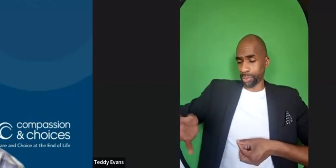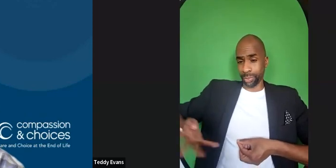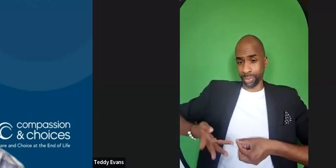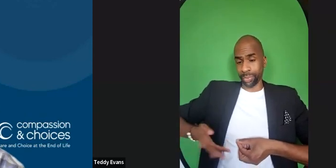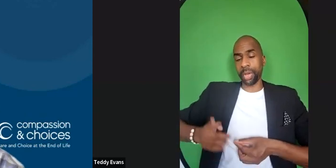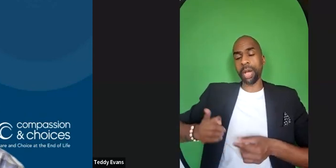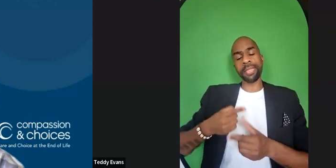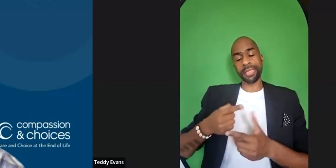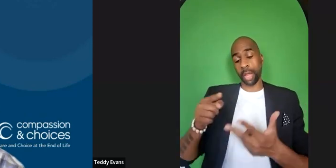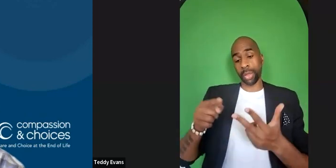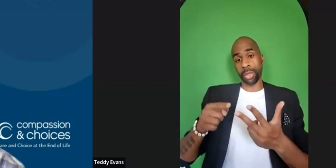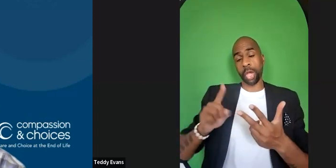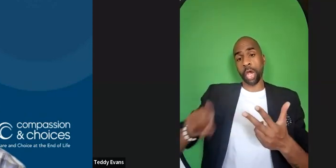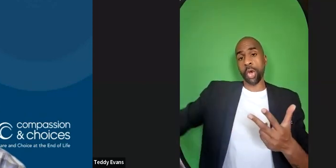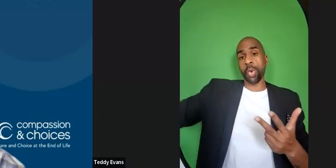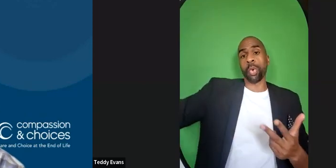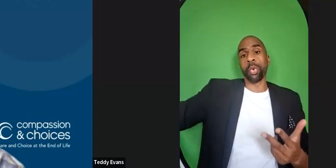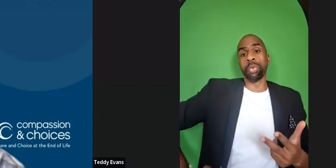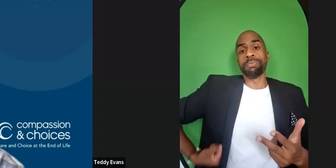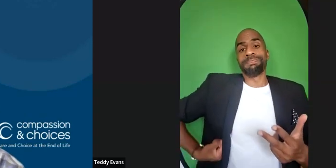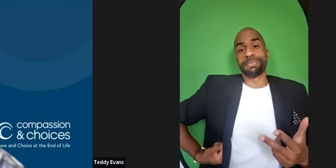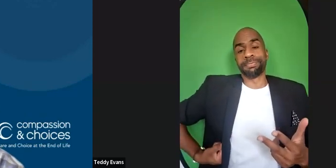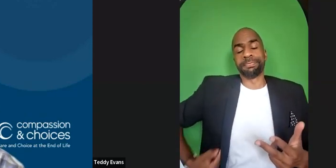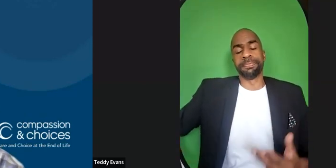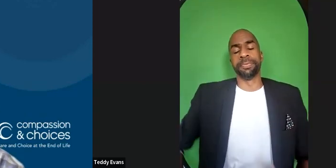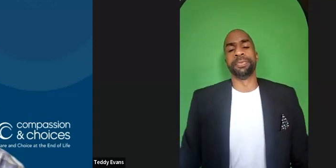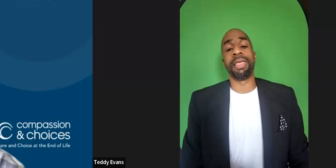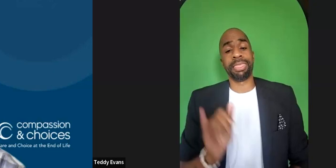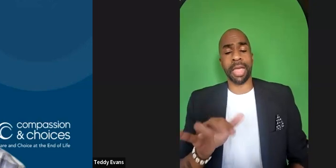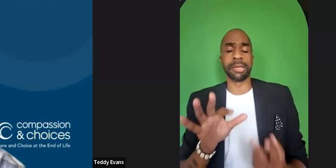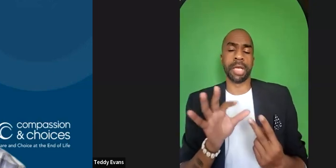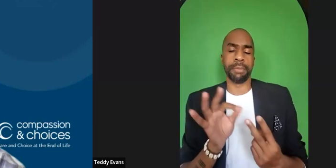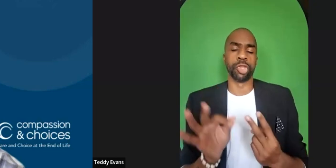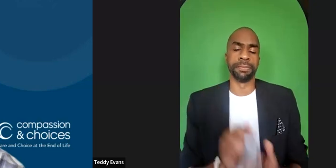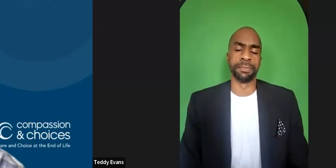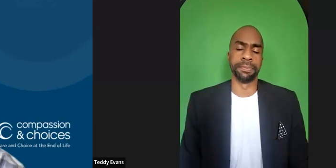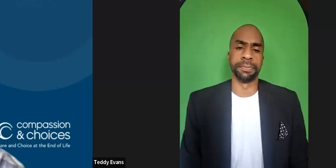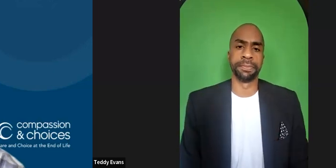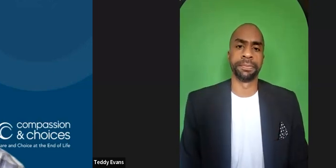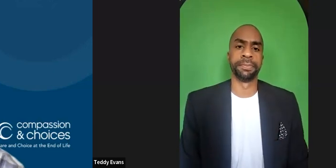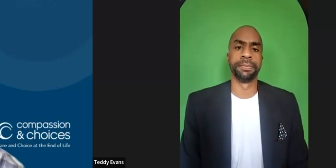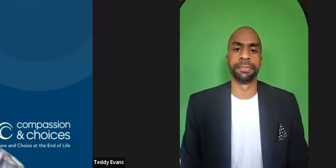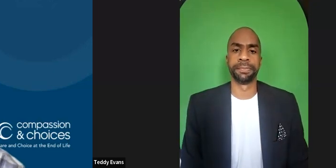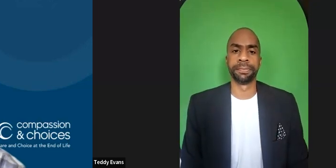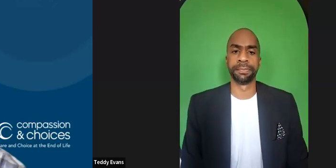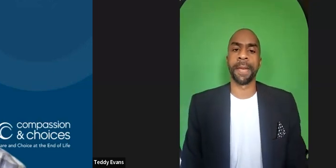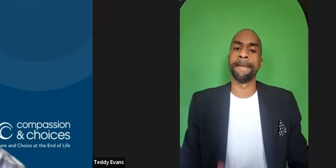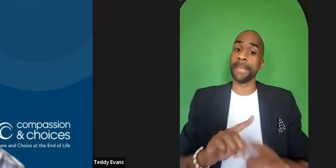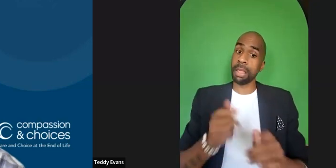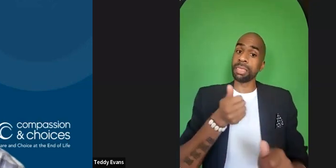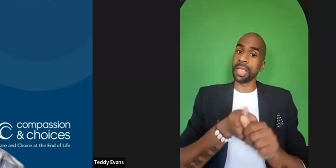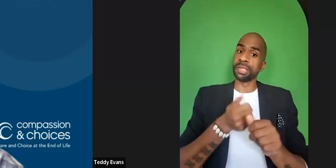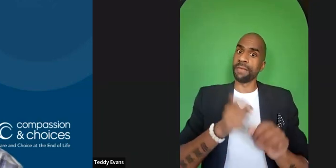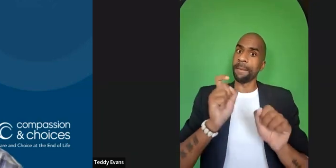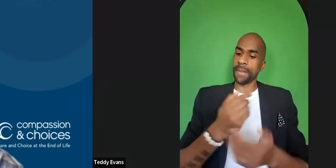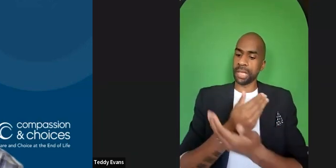for this purpose. So that is an option for people who are unable to swallow, as long as they have the